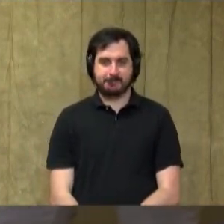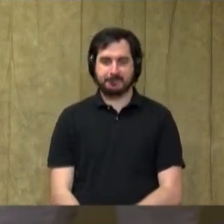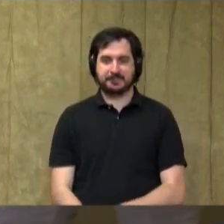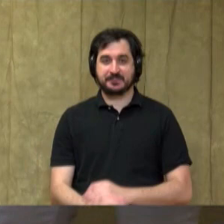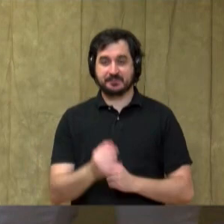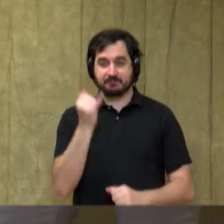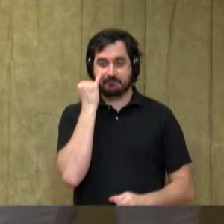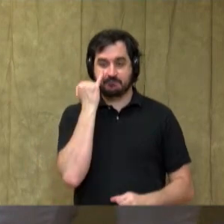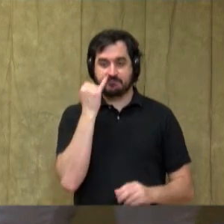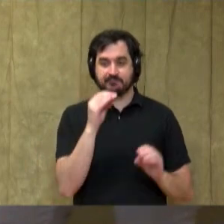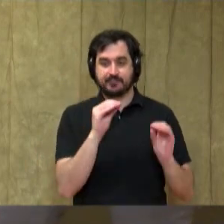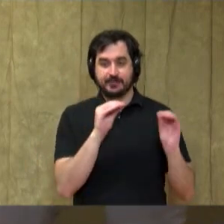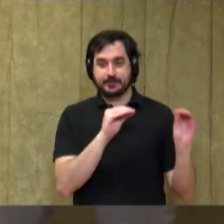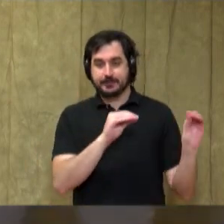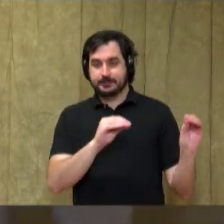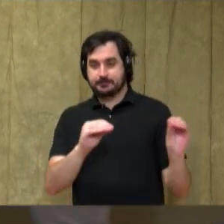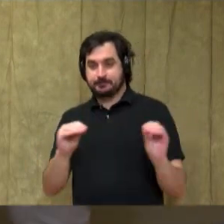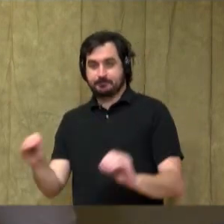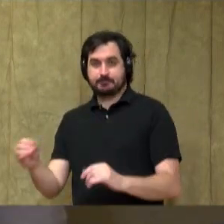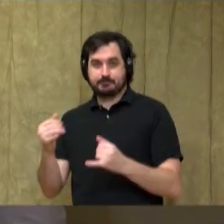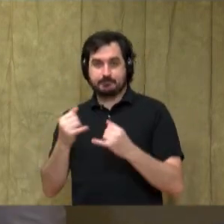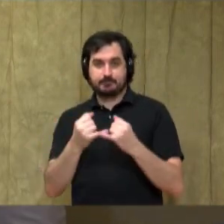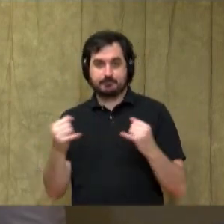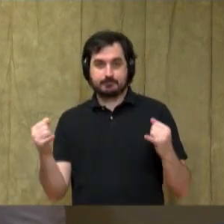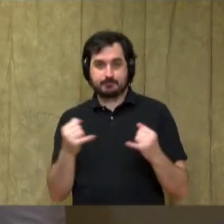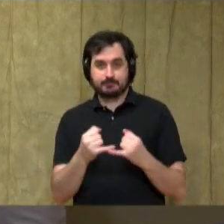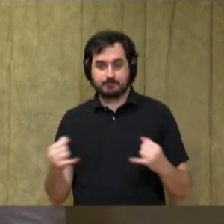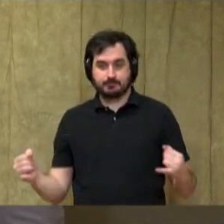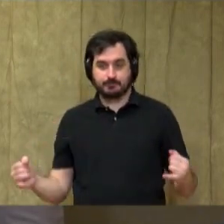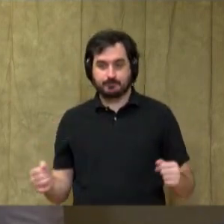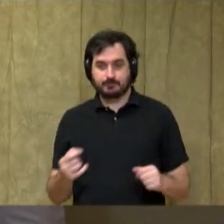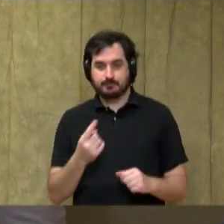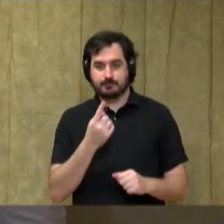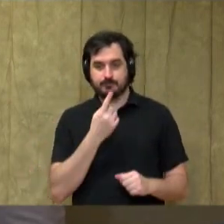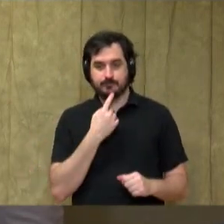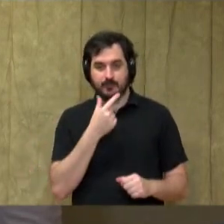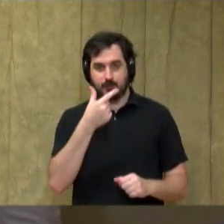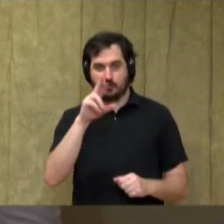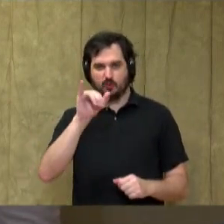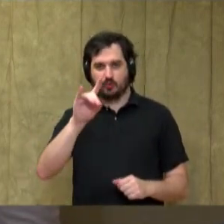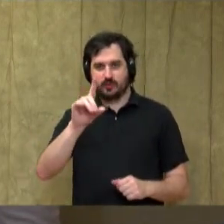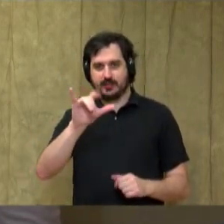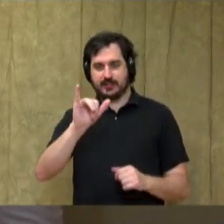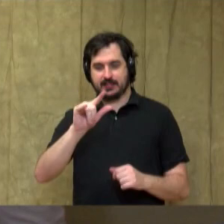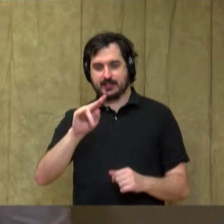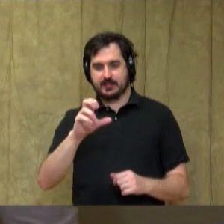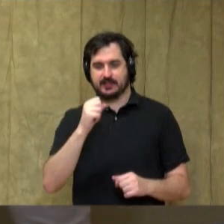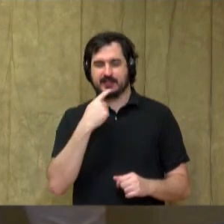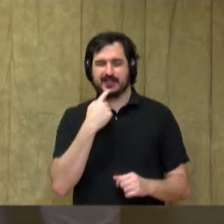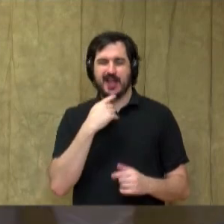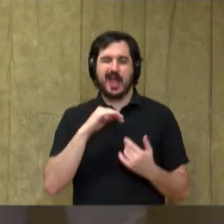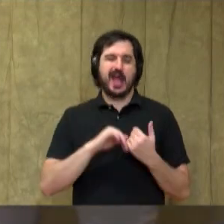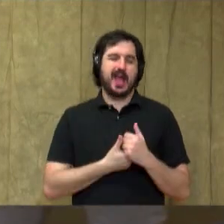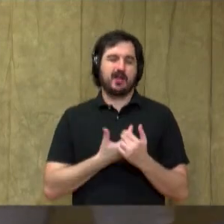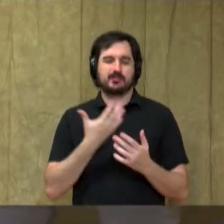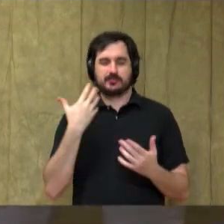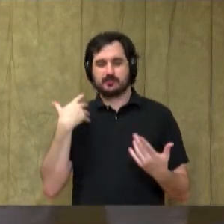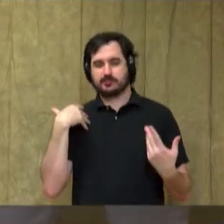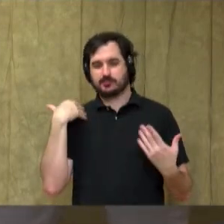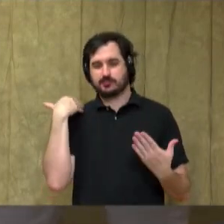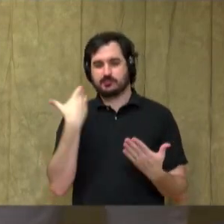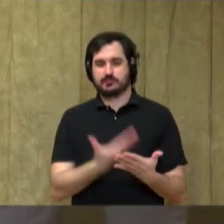only on grid lines, let's take a look at what this says. How can you get from